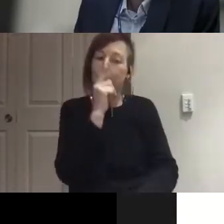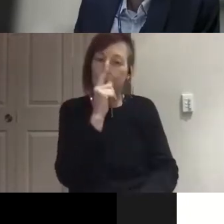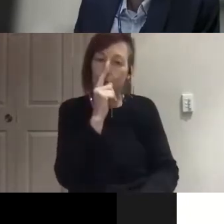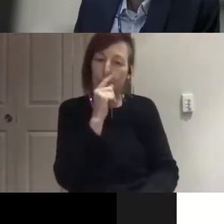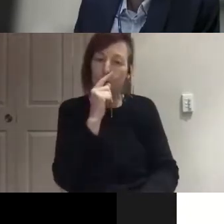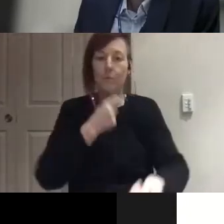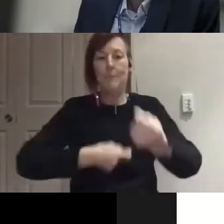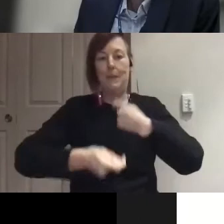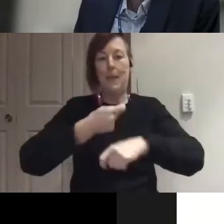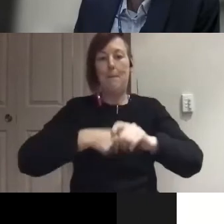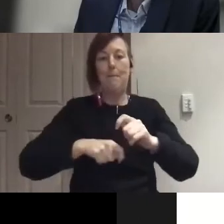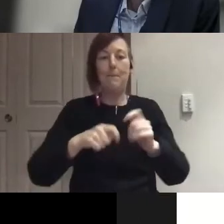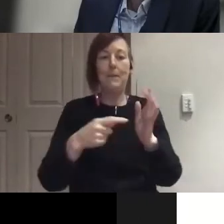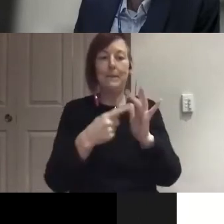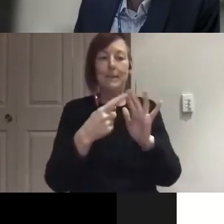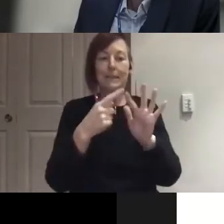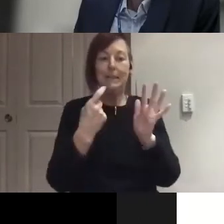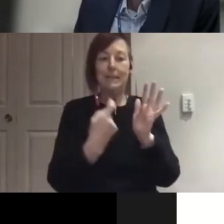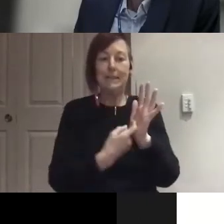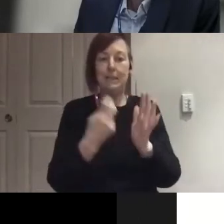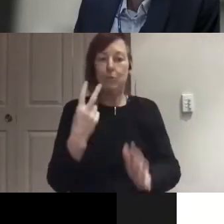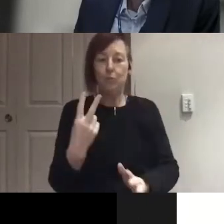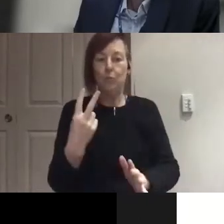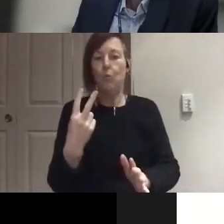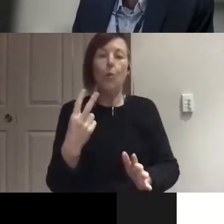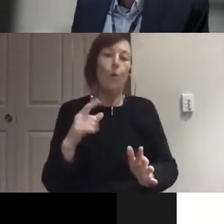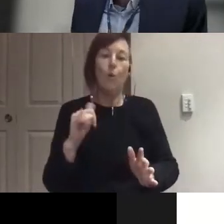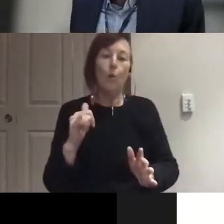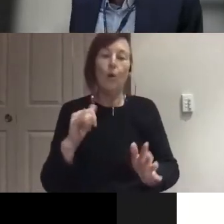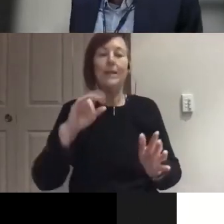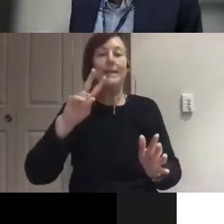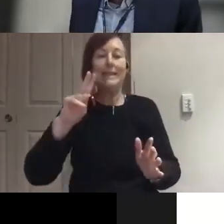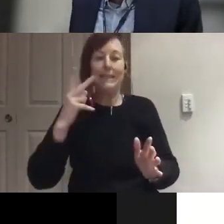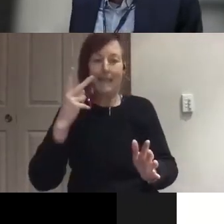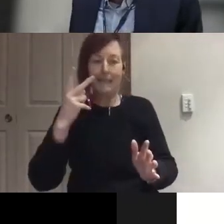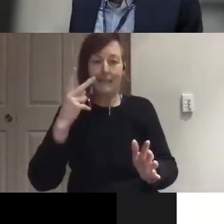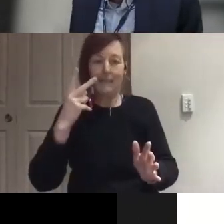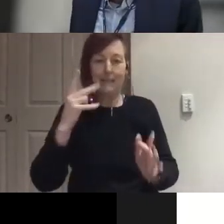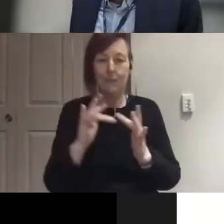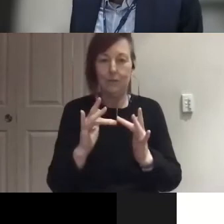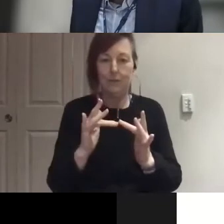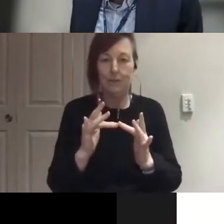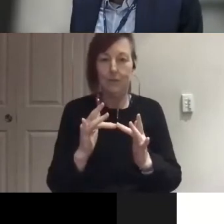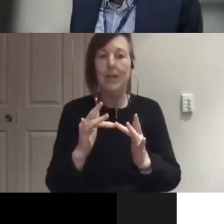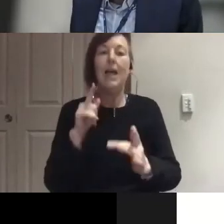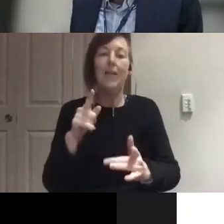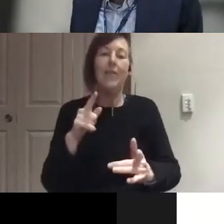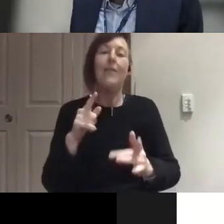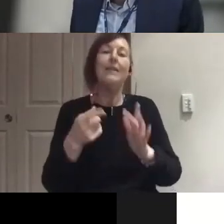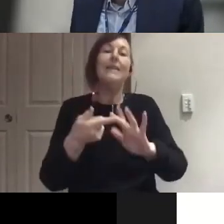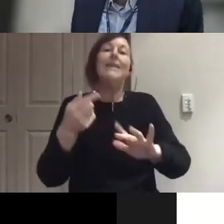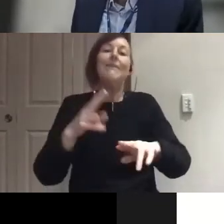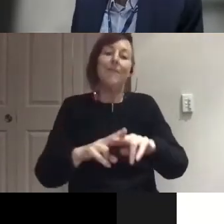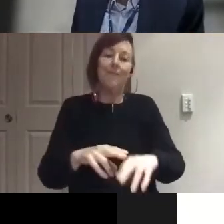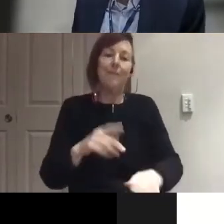which means they just have to test and isolate and then get released early if they have a negative result. So that's the answer to that. Everyone